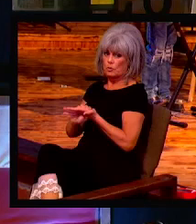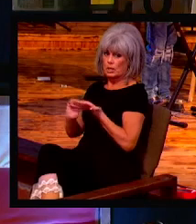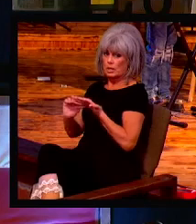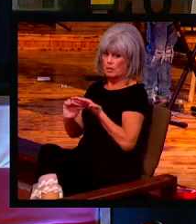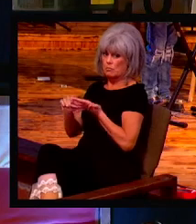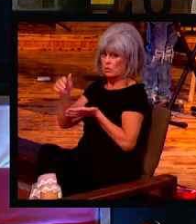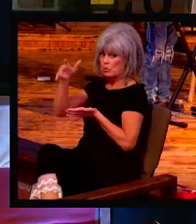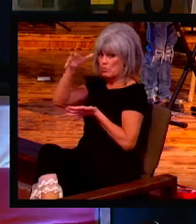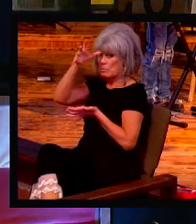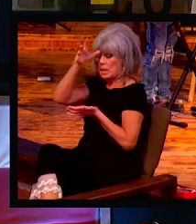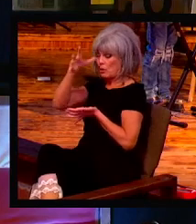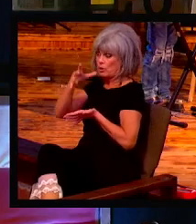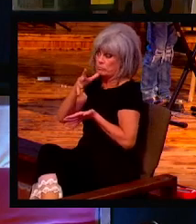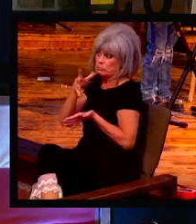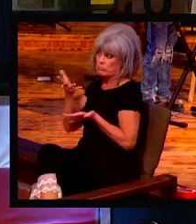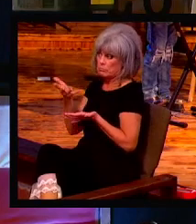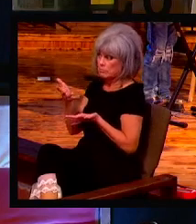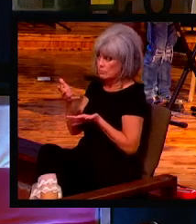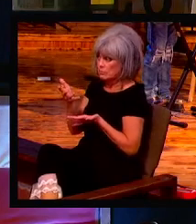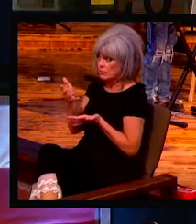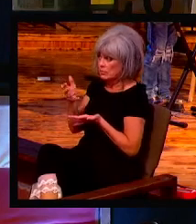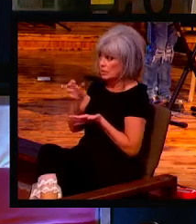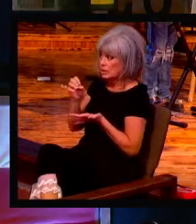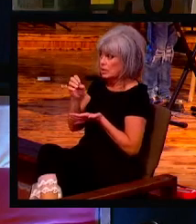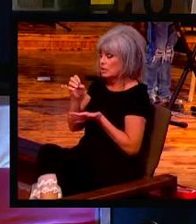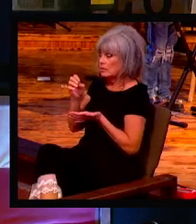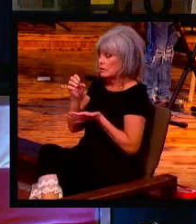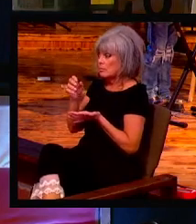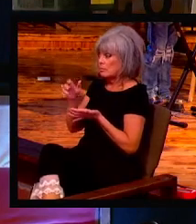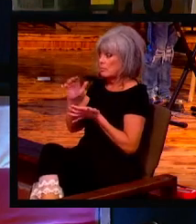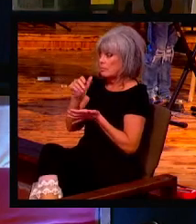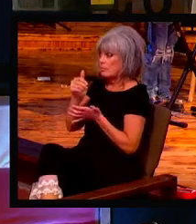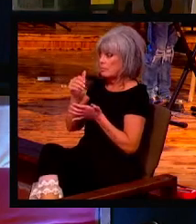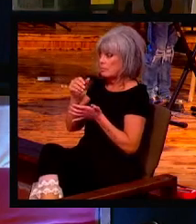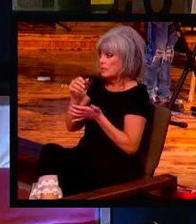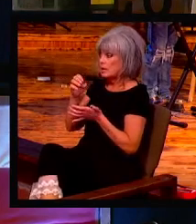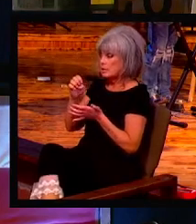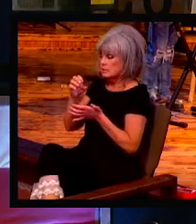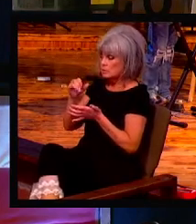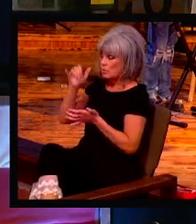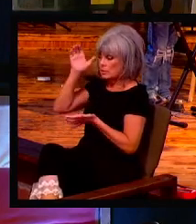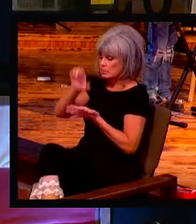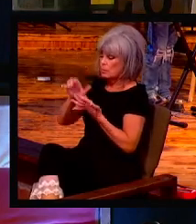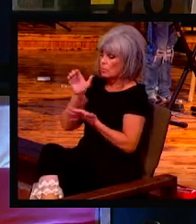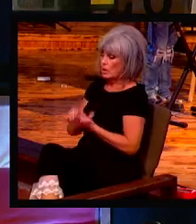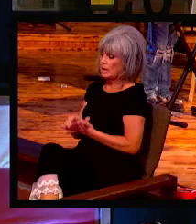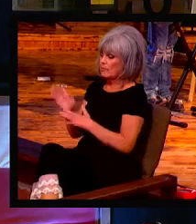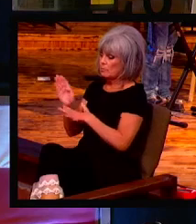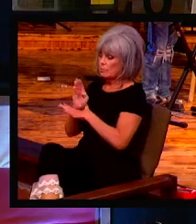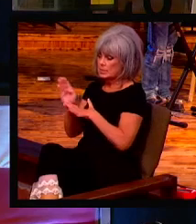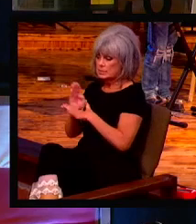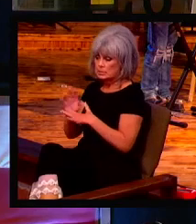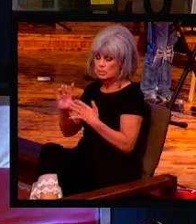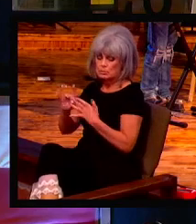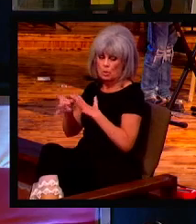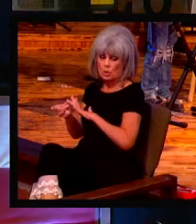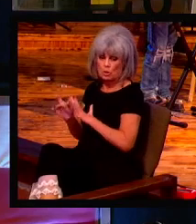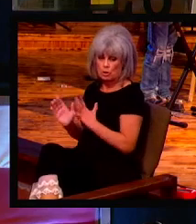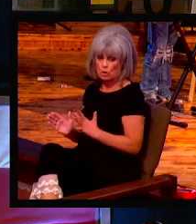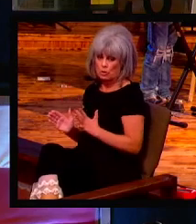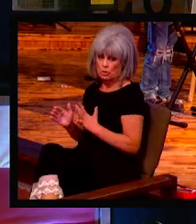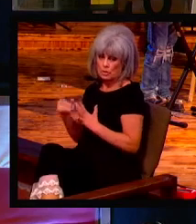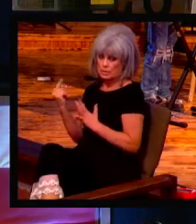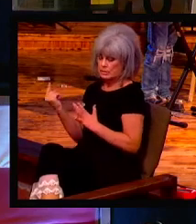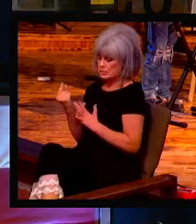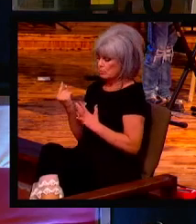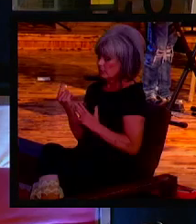Could be a parent, an ex-spouse, a child, a former boss, a business partner. Somebody